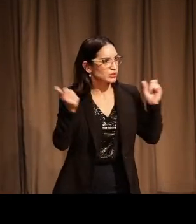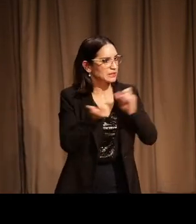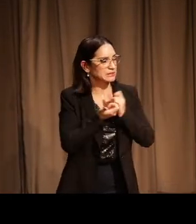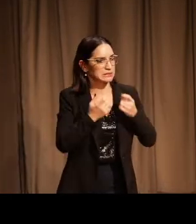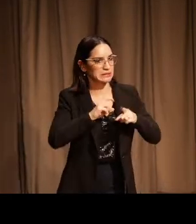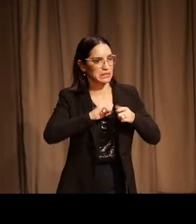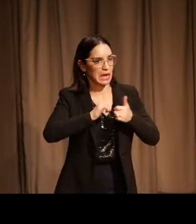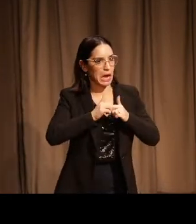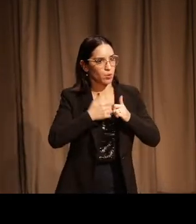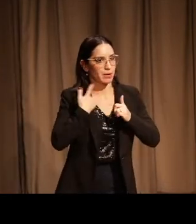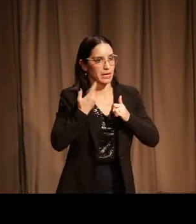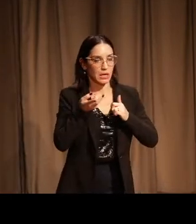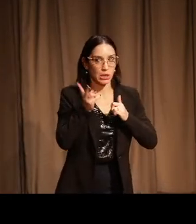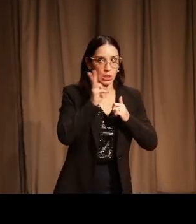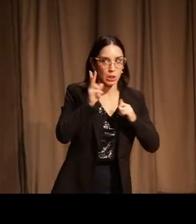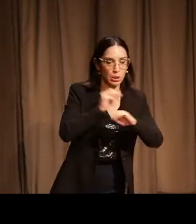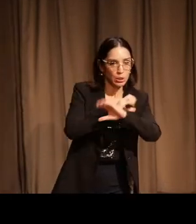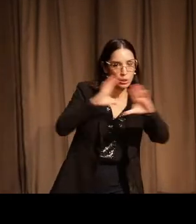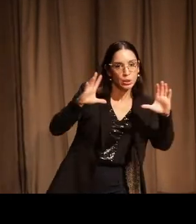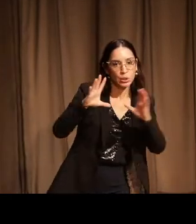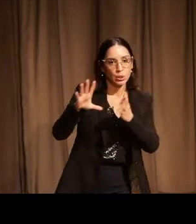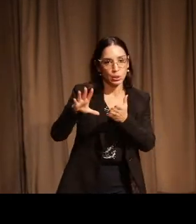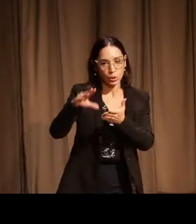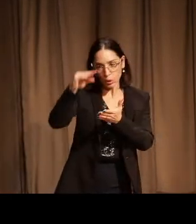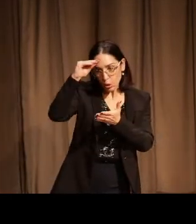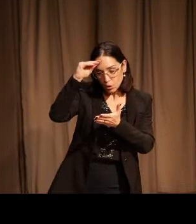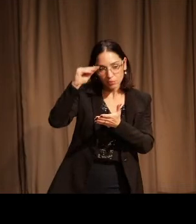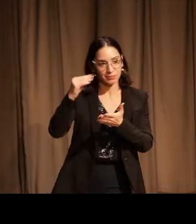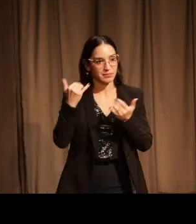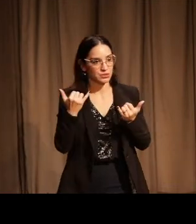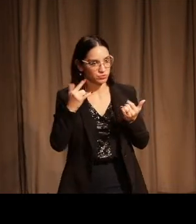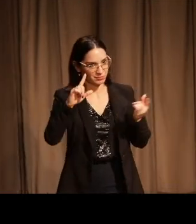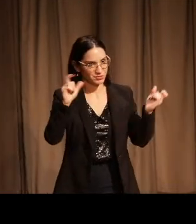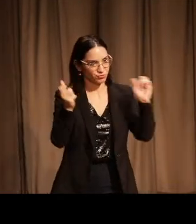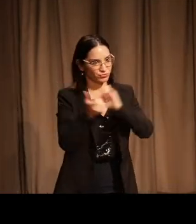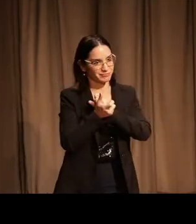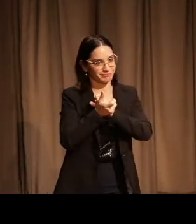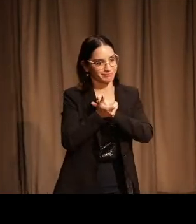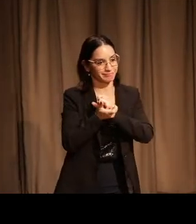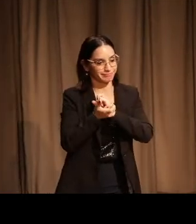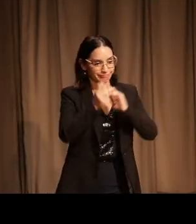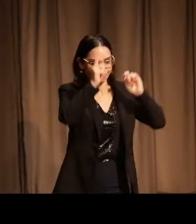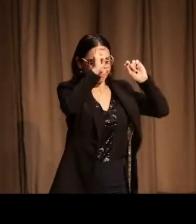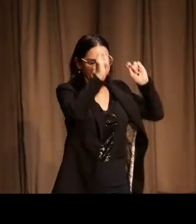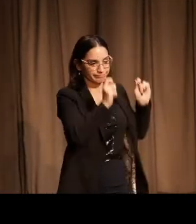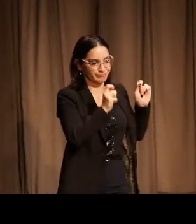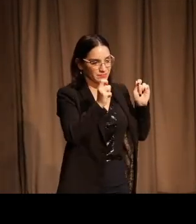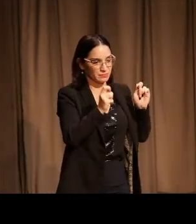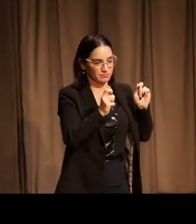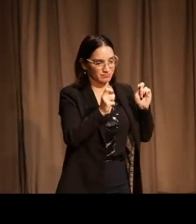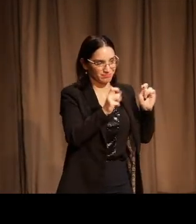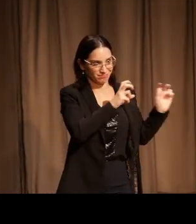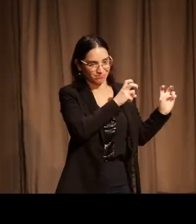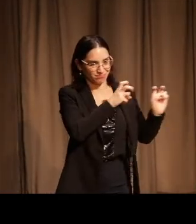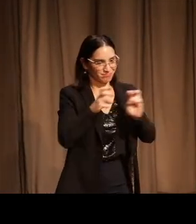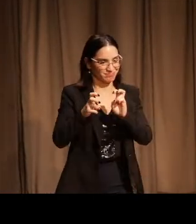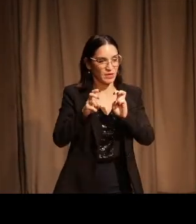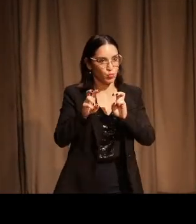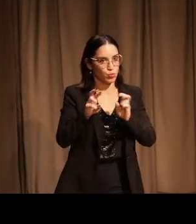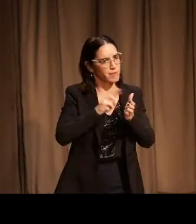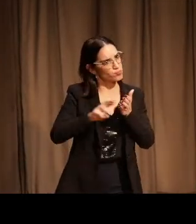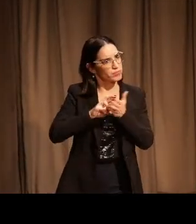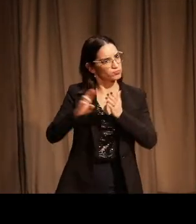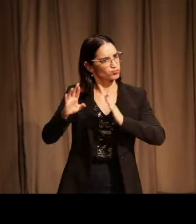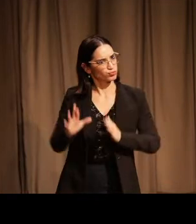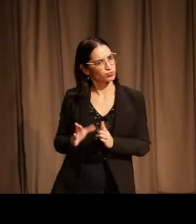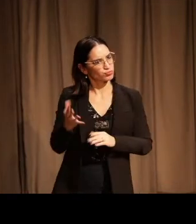see myself as a researcher. So I think now I can share better my research